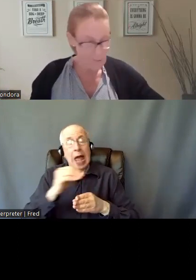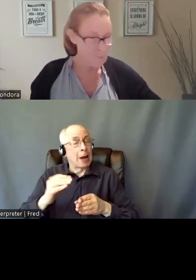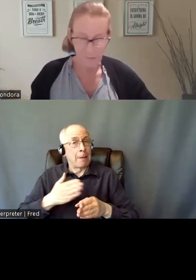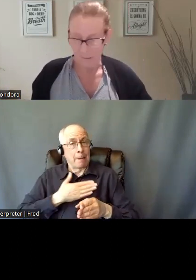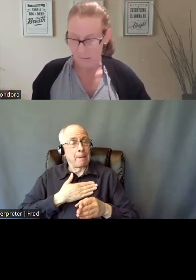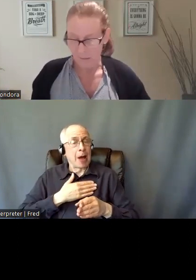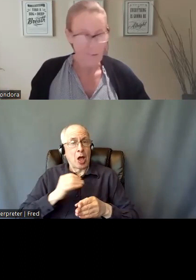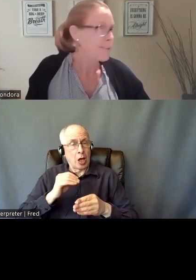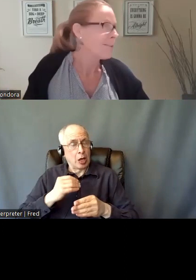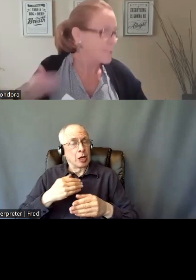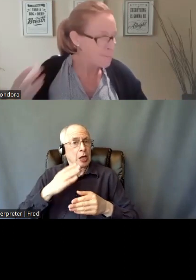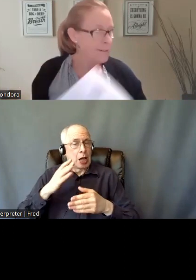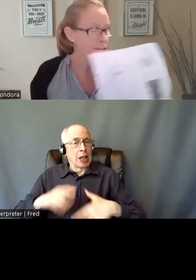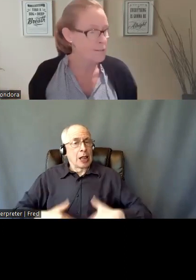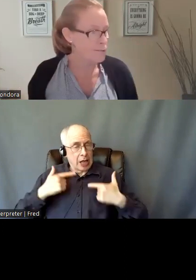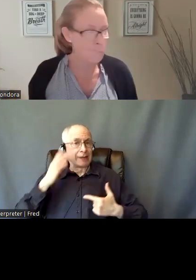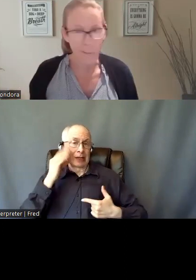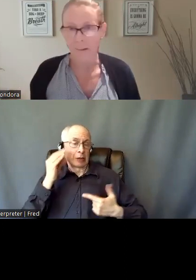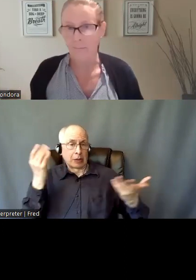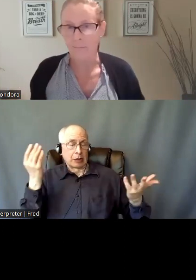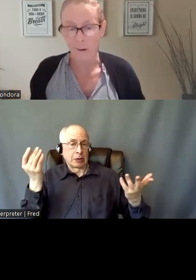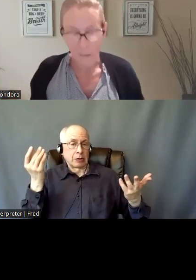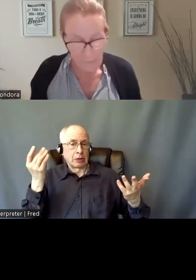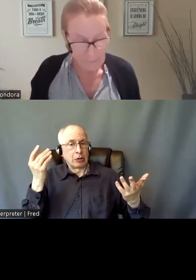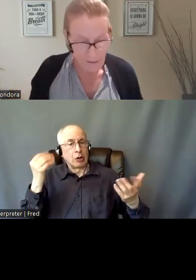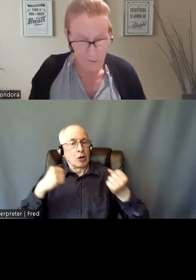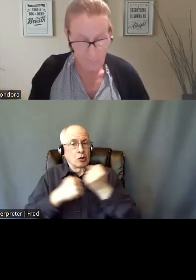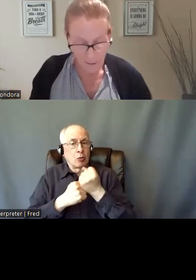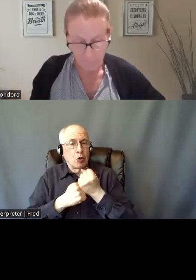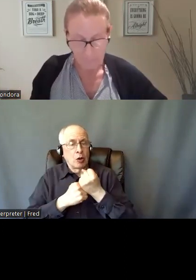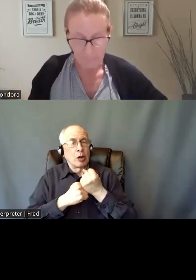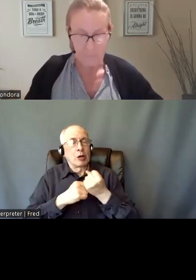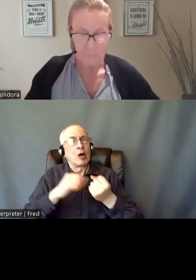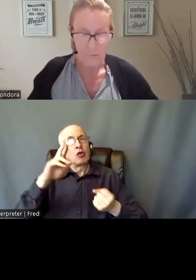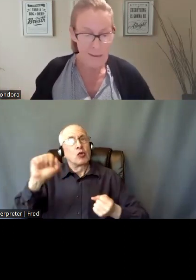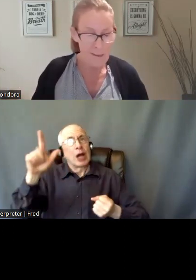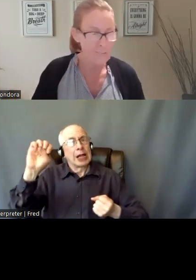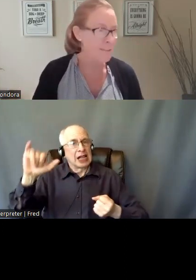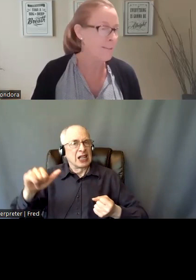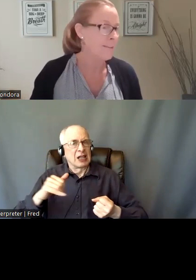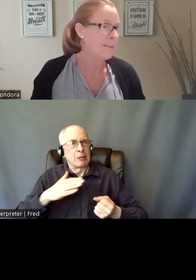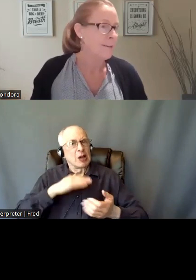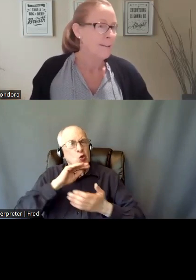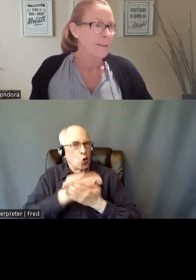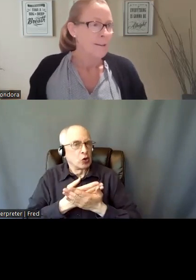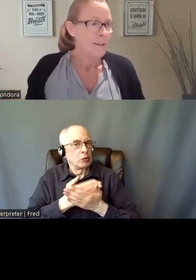own experiences supporting Riley as her mom. And